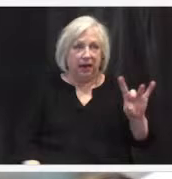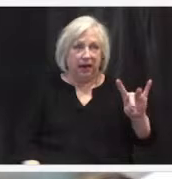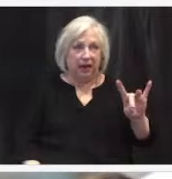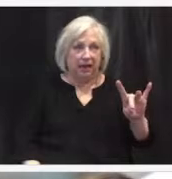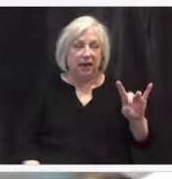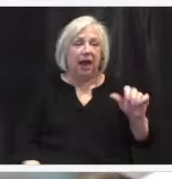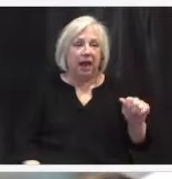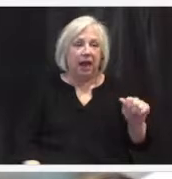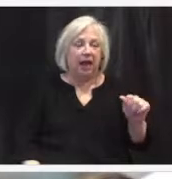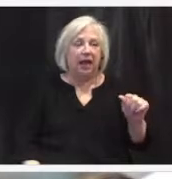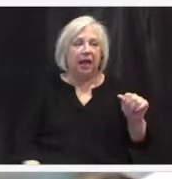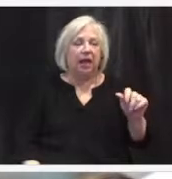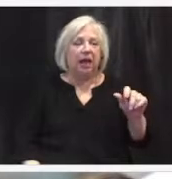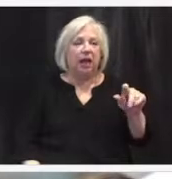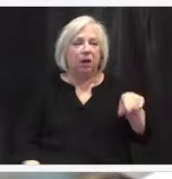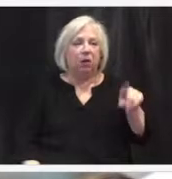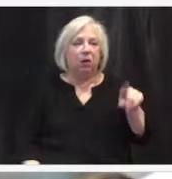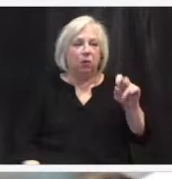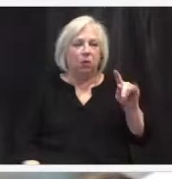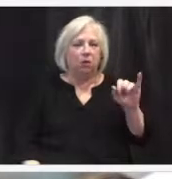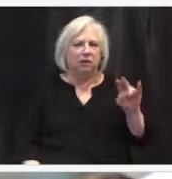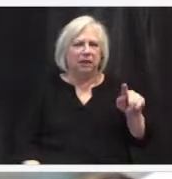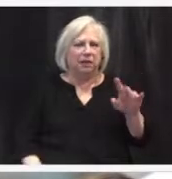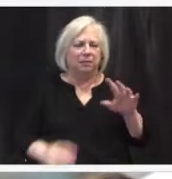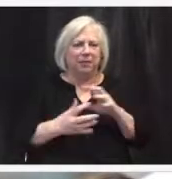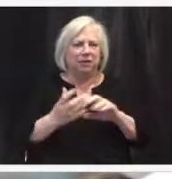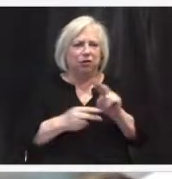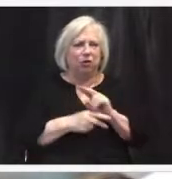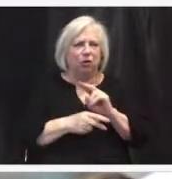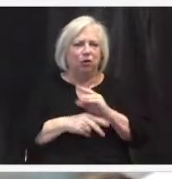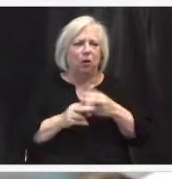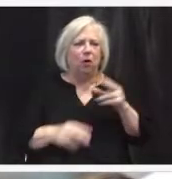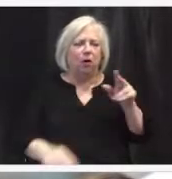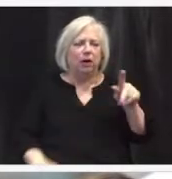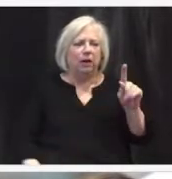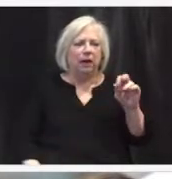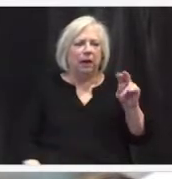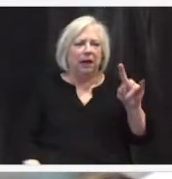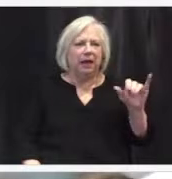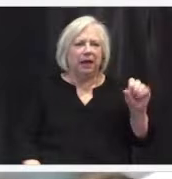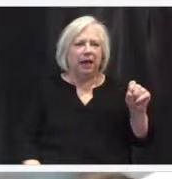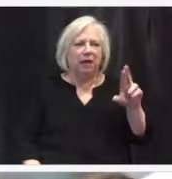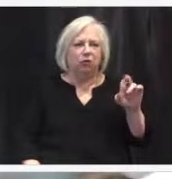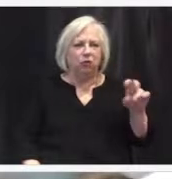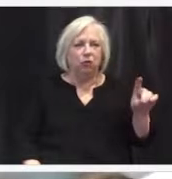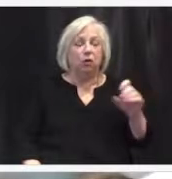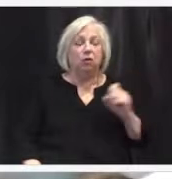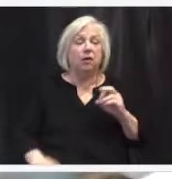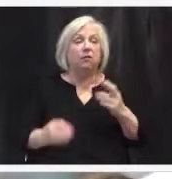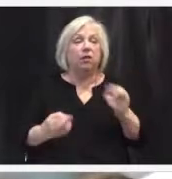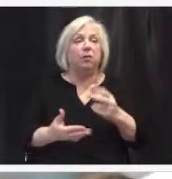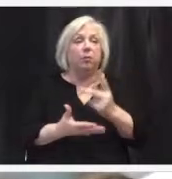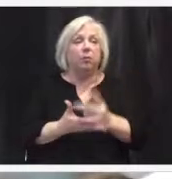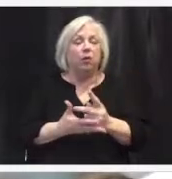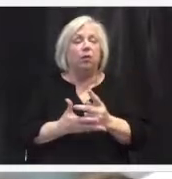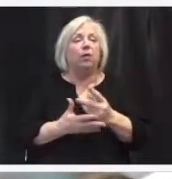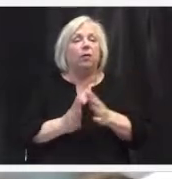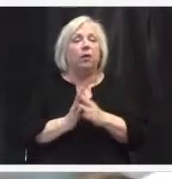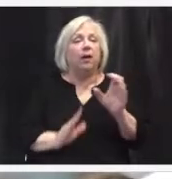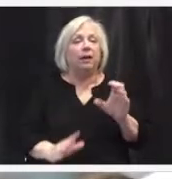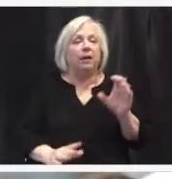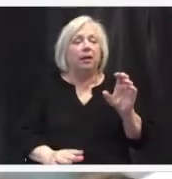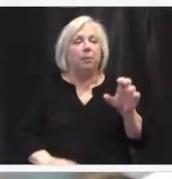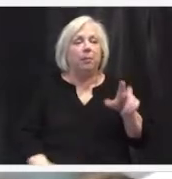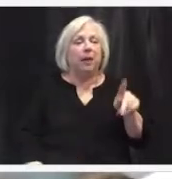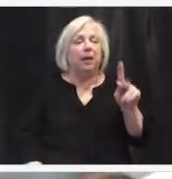Z9878A, Plunkett Mixed Use PCD, 14118 Canis Road. Staff recommends approval of the requested PCD zoning, subject to